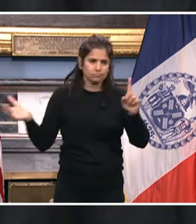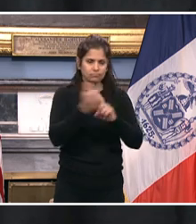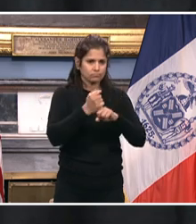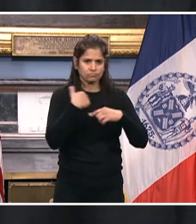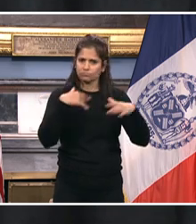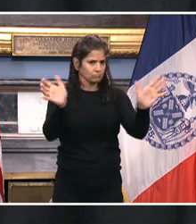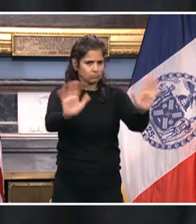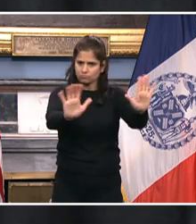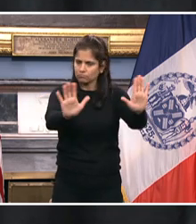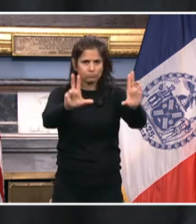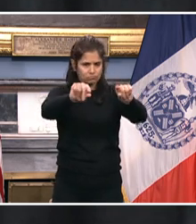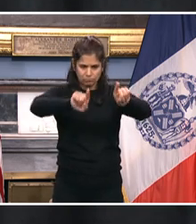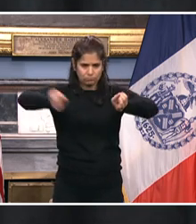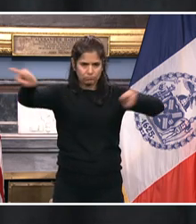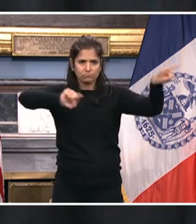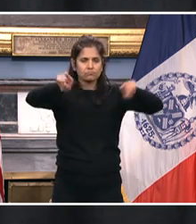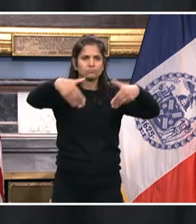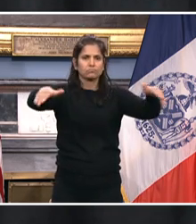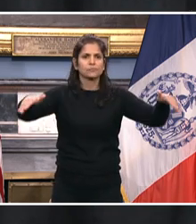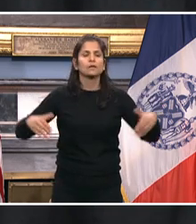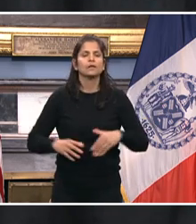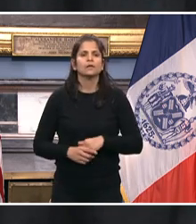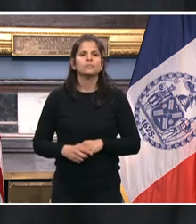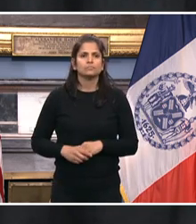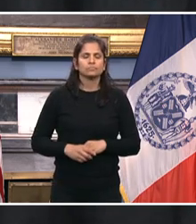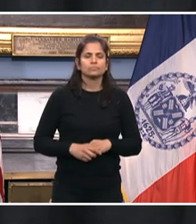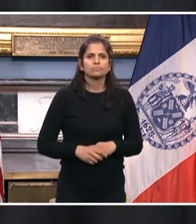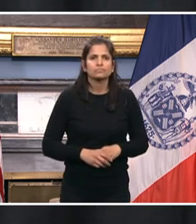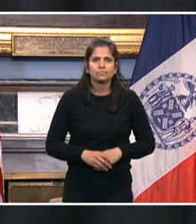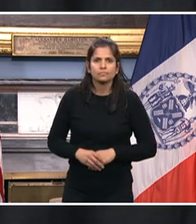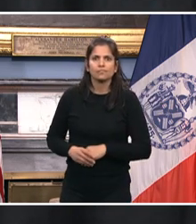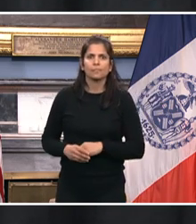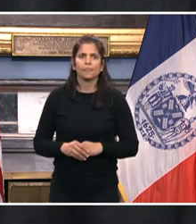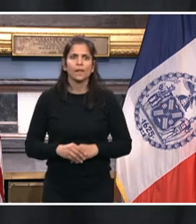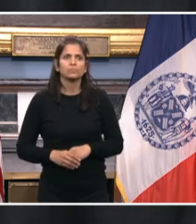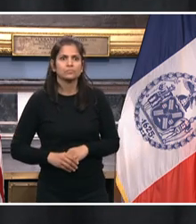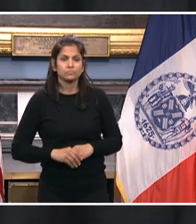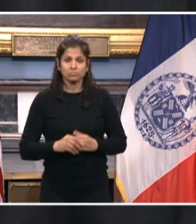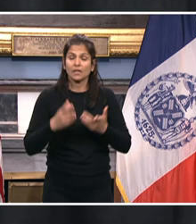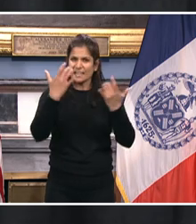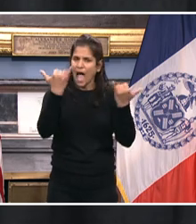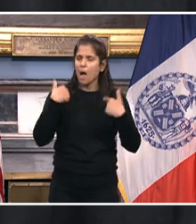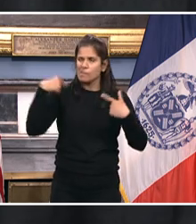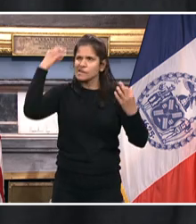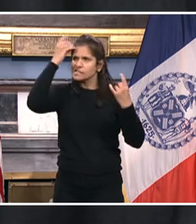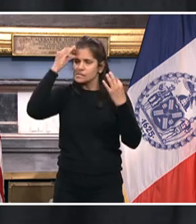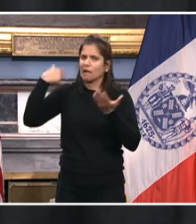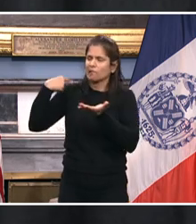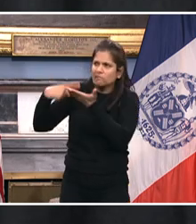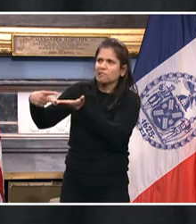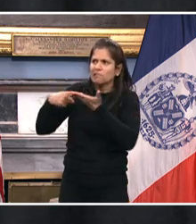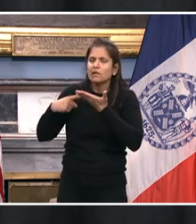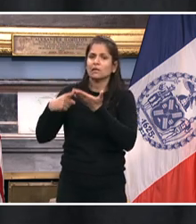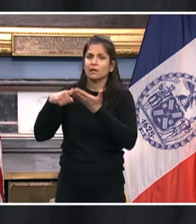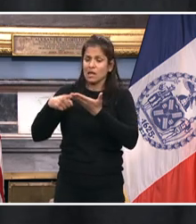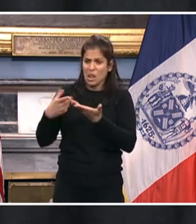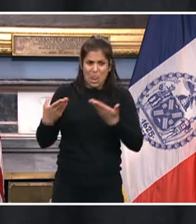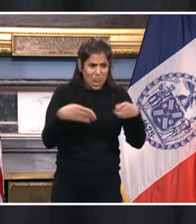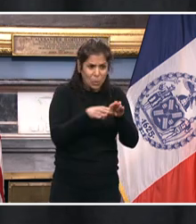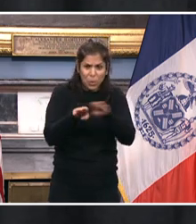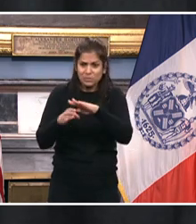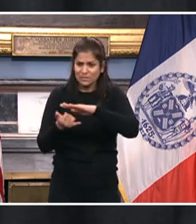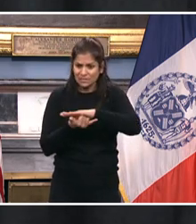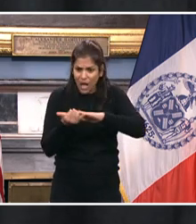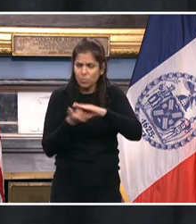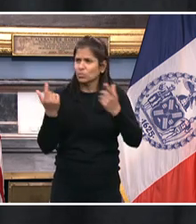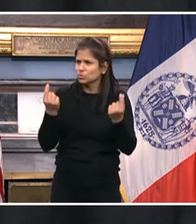overcrowding. I'm very concerned about anything involving our transit workers and their safety. And I would say simply, if there's actions